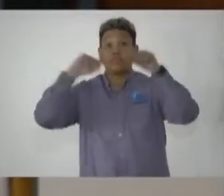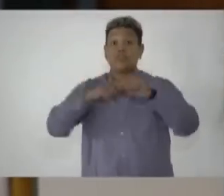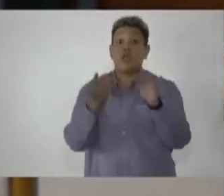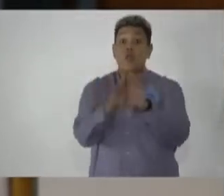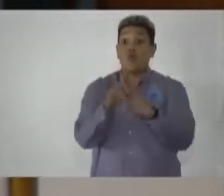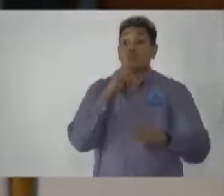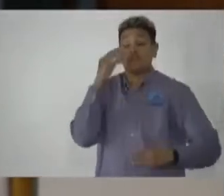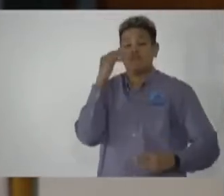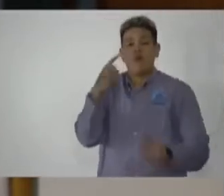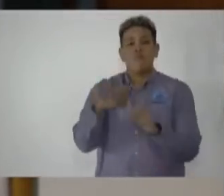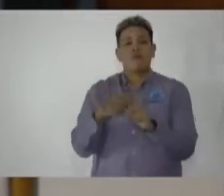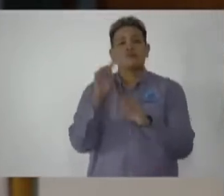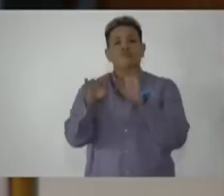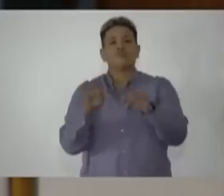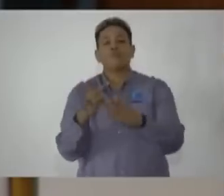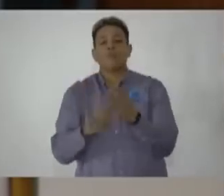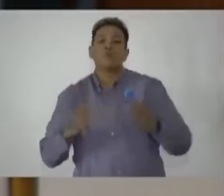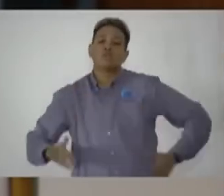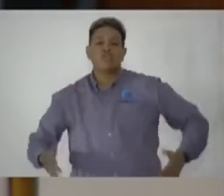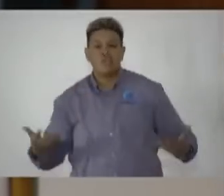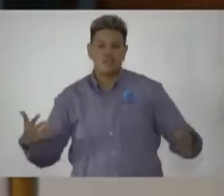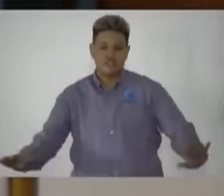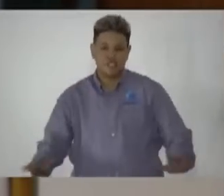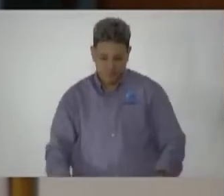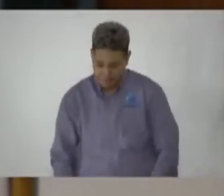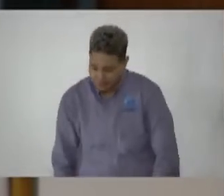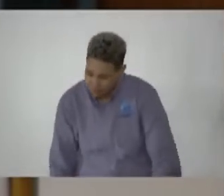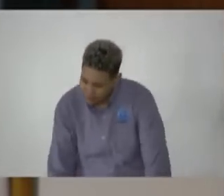affirmations in respect of this motion.